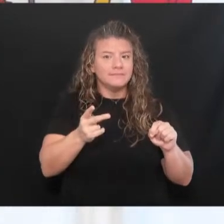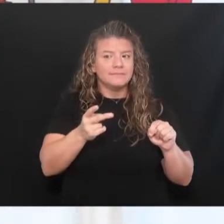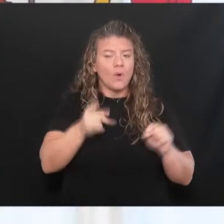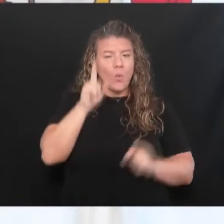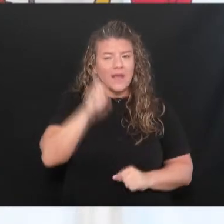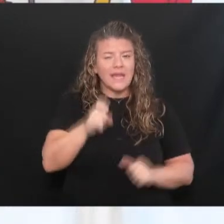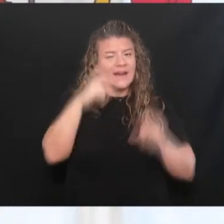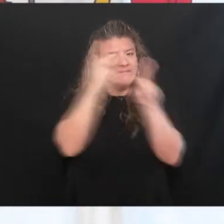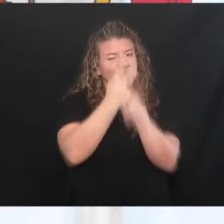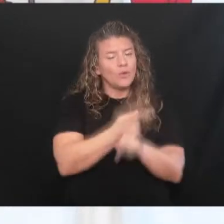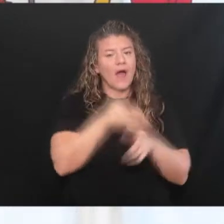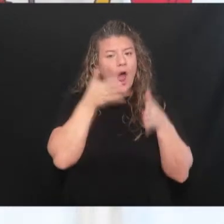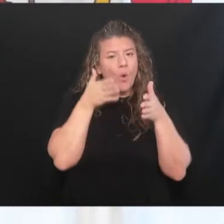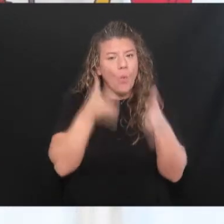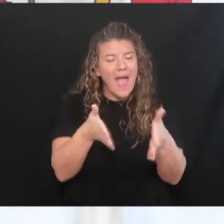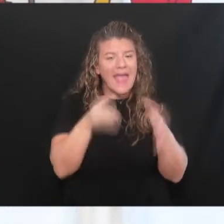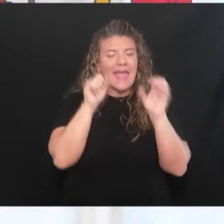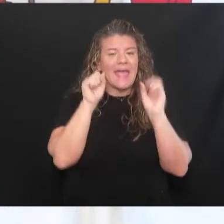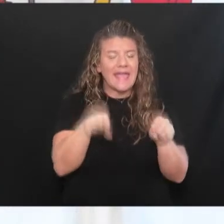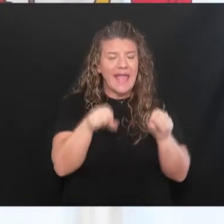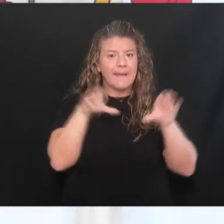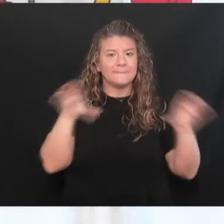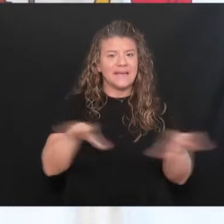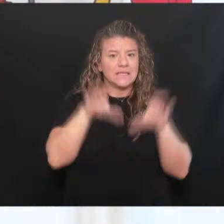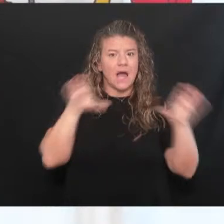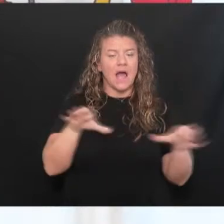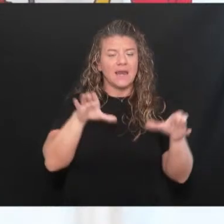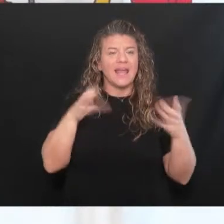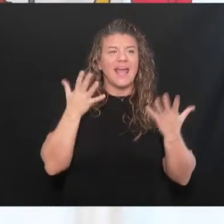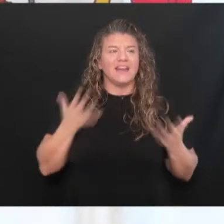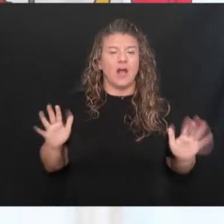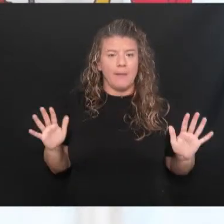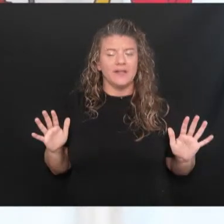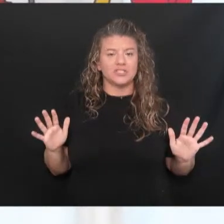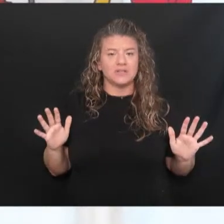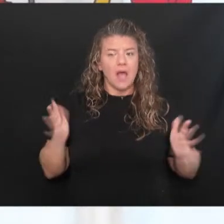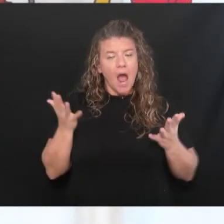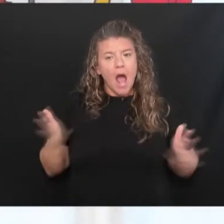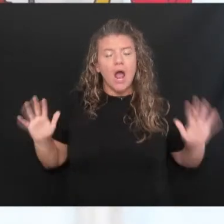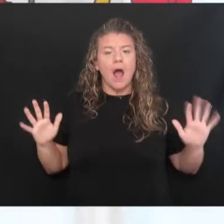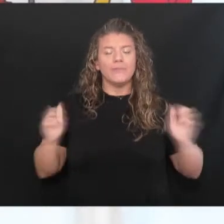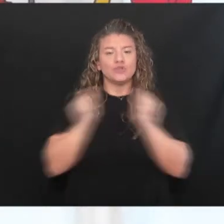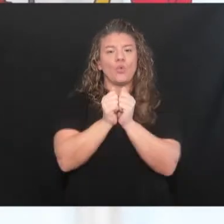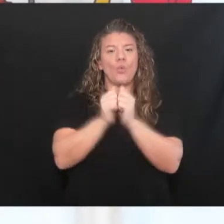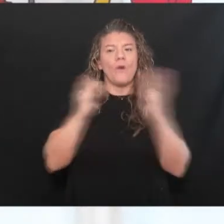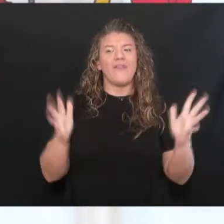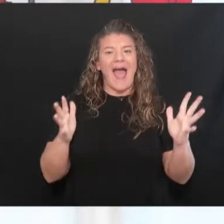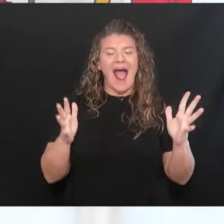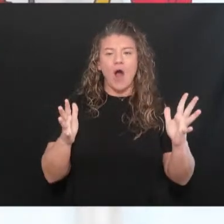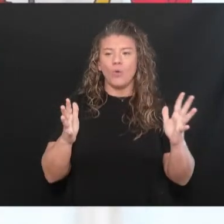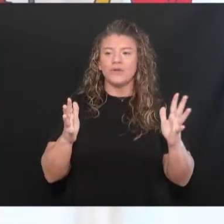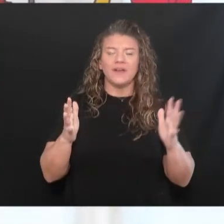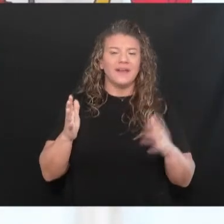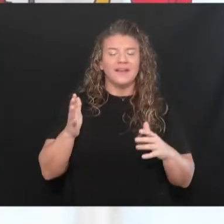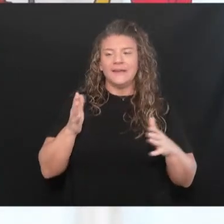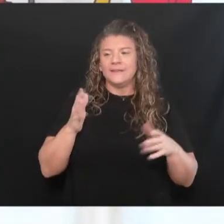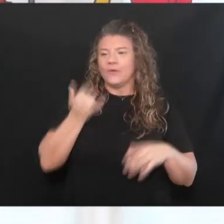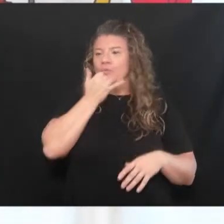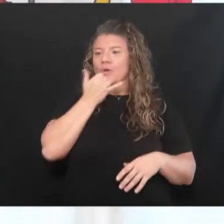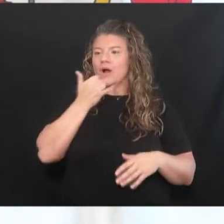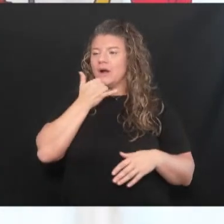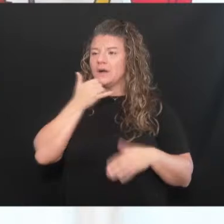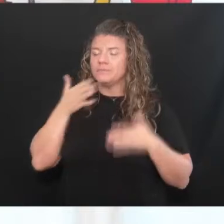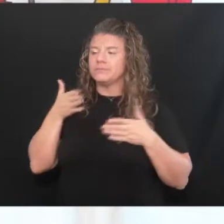at a way that it can be done and accomplished without getting on a glide path for